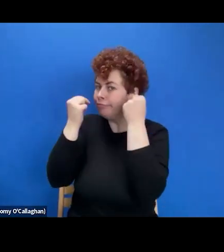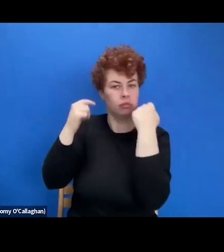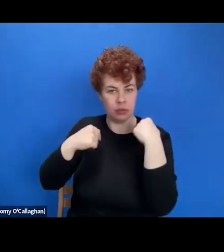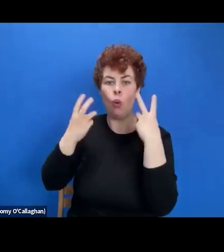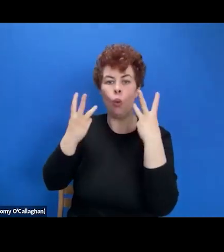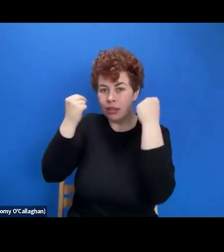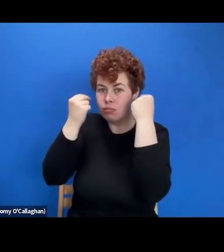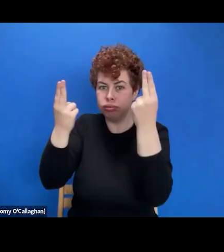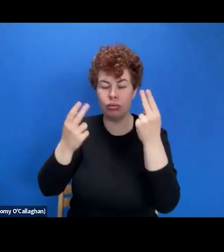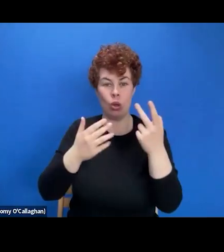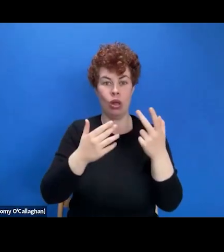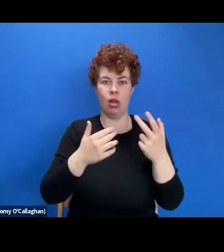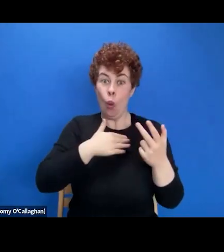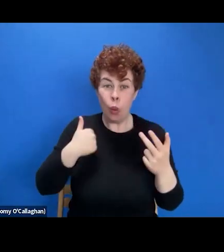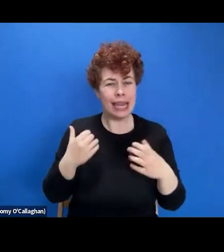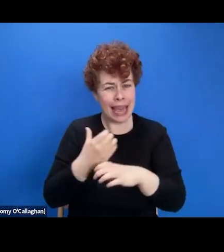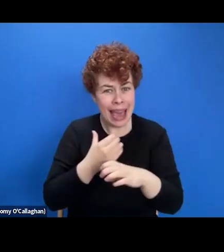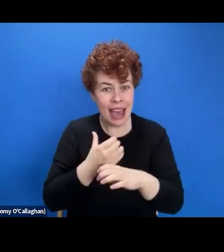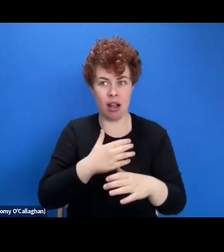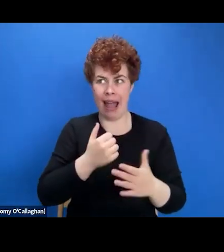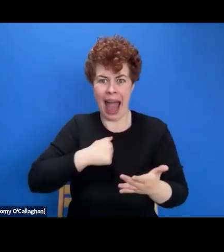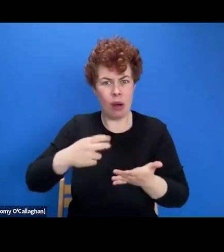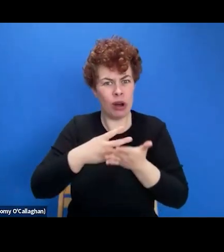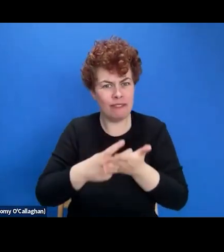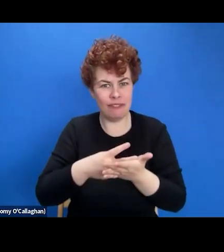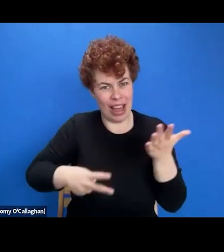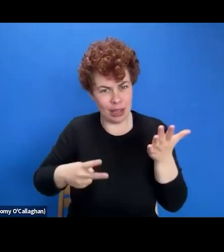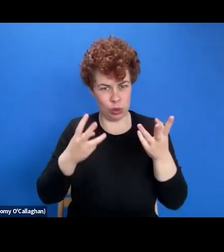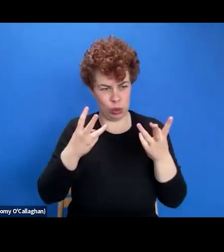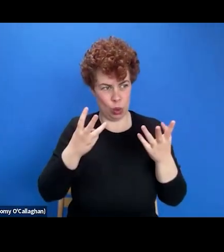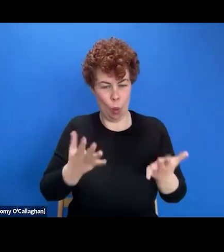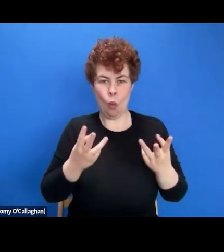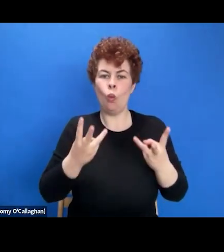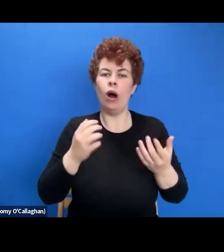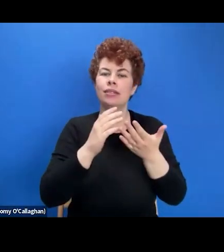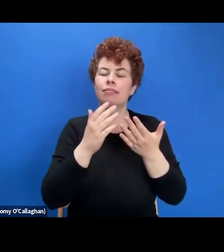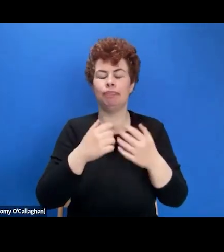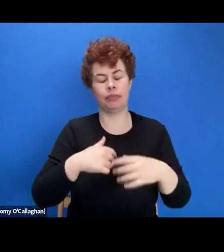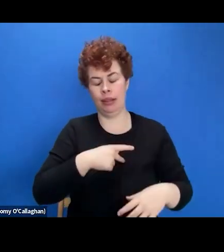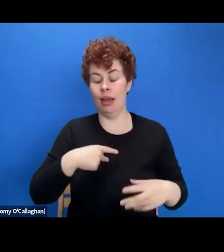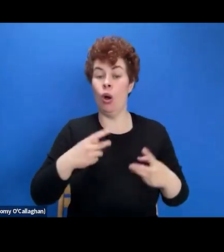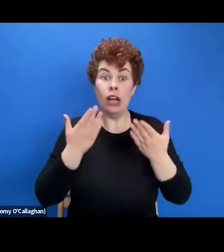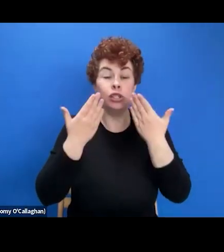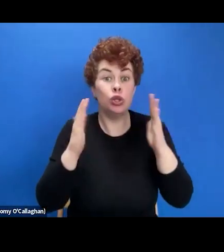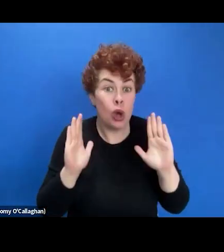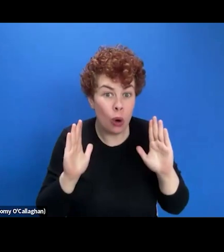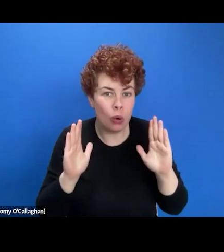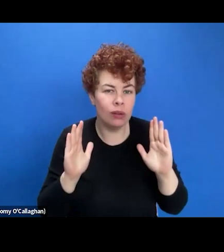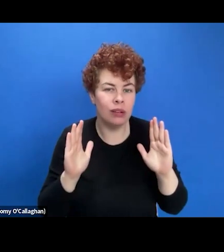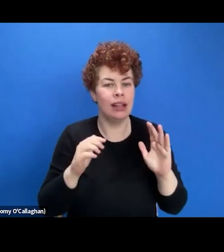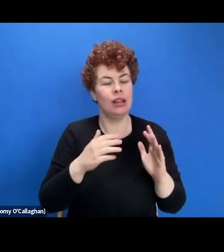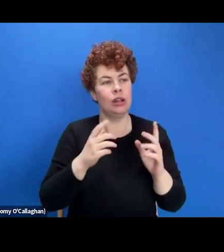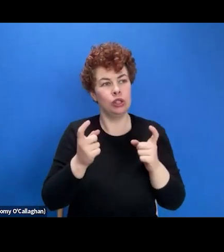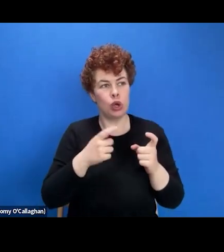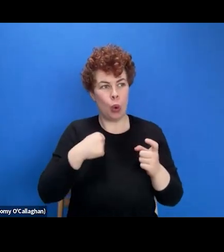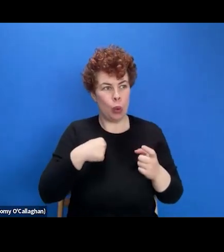a representation of our values, and it was a way for us to really bridge that personal and professional kind of piece